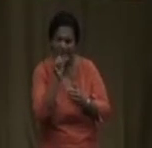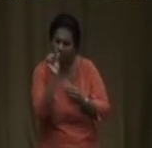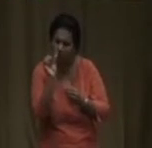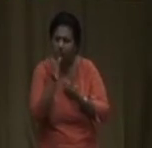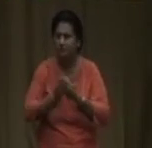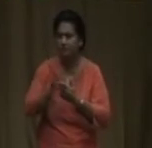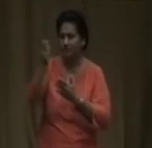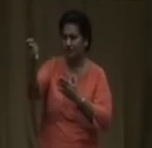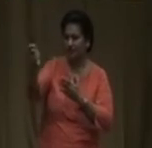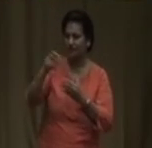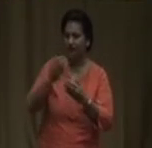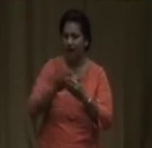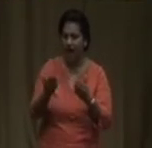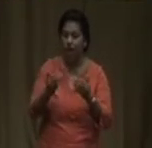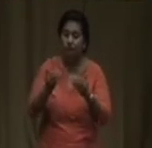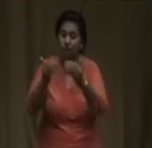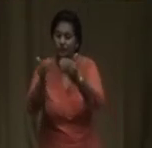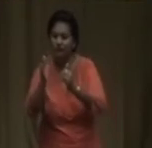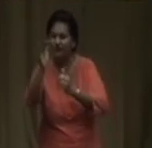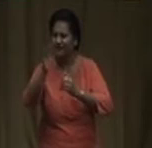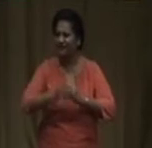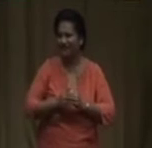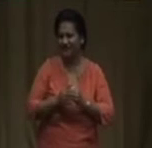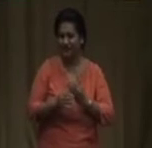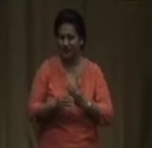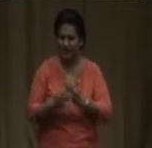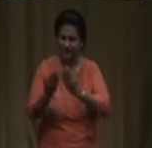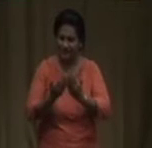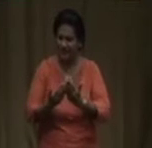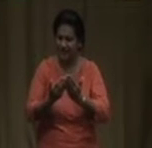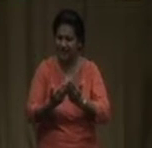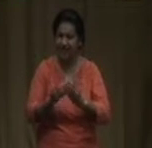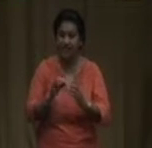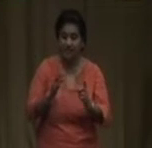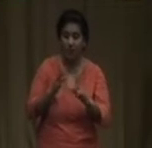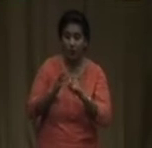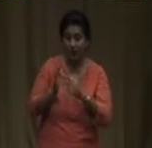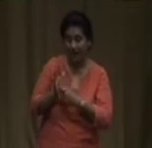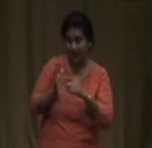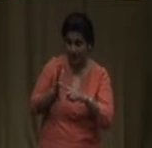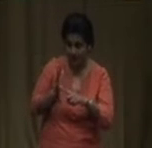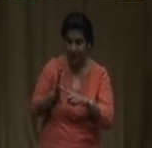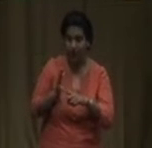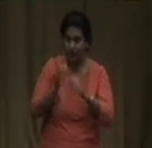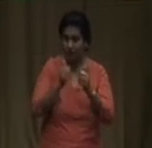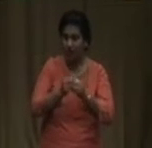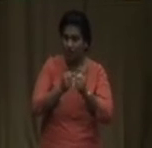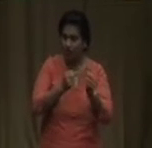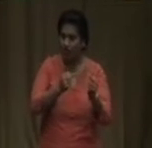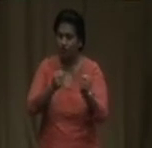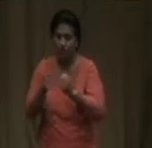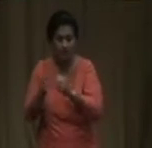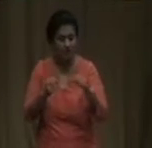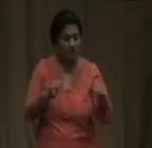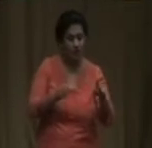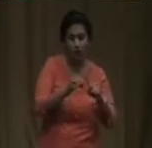of moving to the future. I just want to point out that the OerU collaborators are shifting the question from how